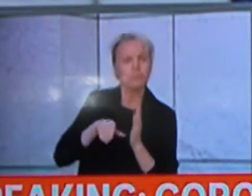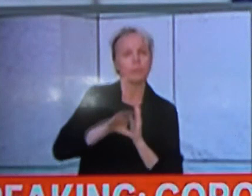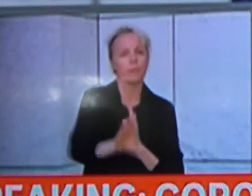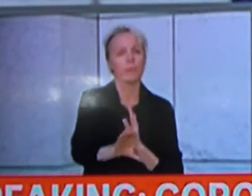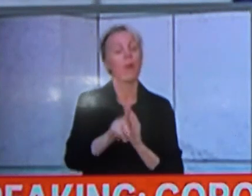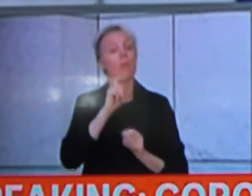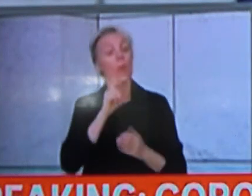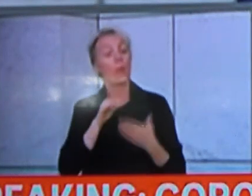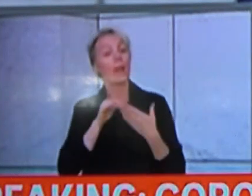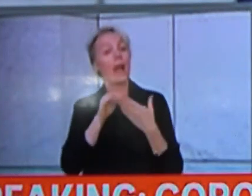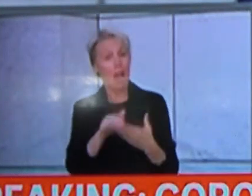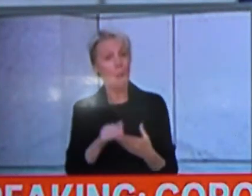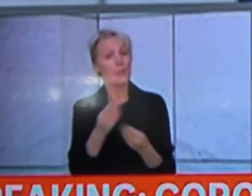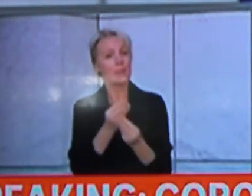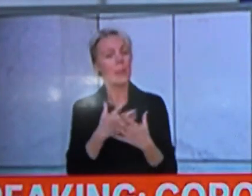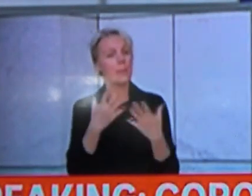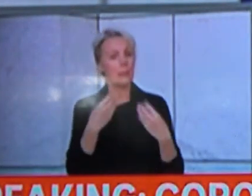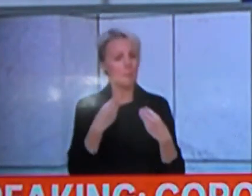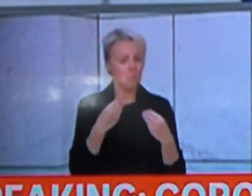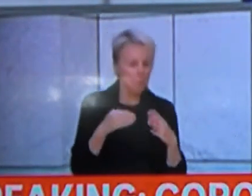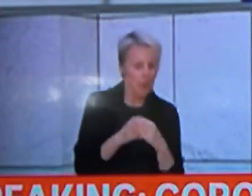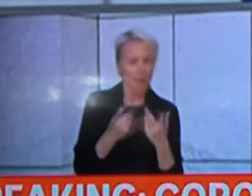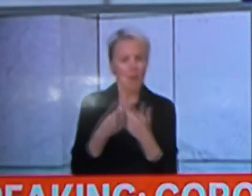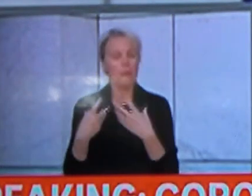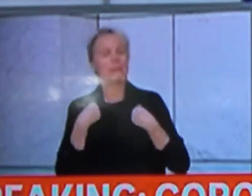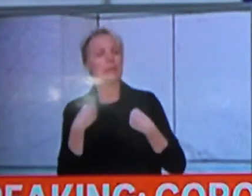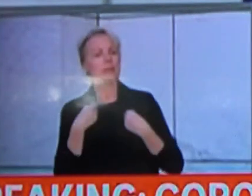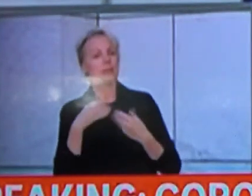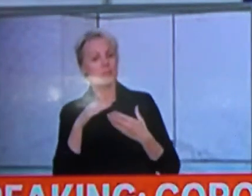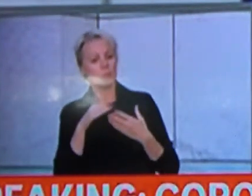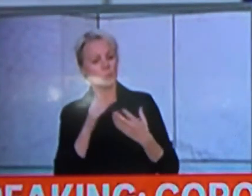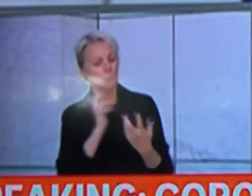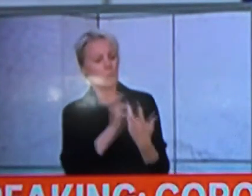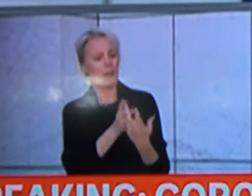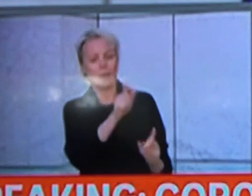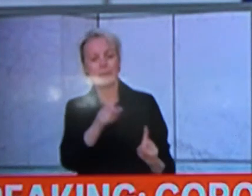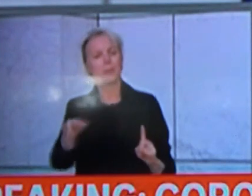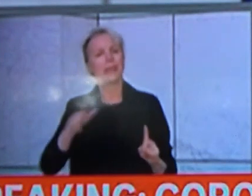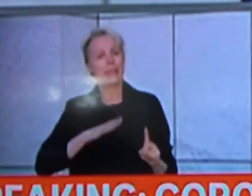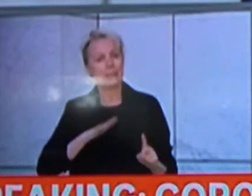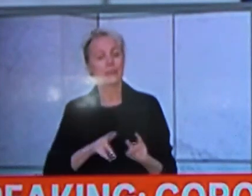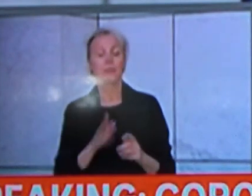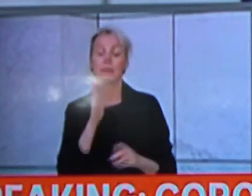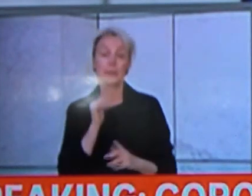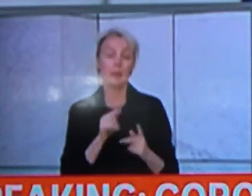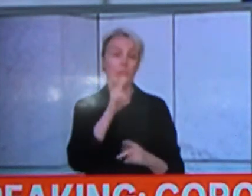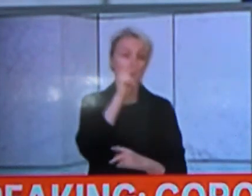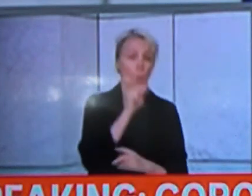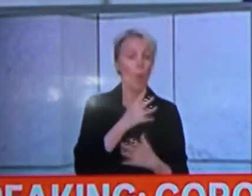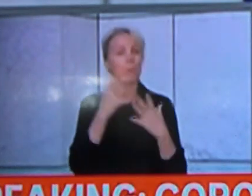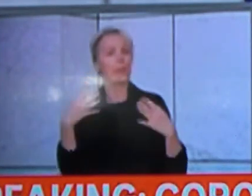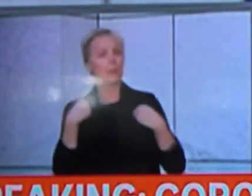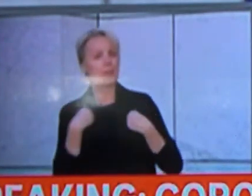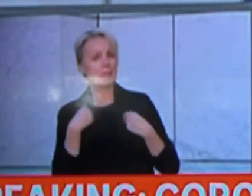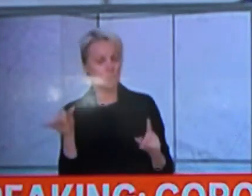demands from their existing customers. Now, let me emphasise, whether you're a big or a small business, there is an alignment of